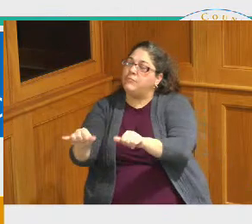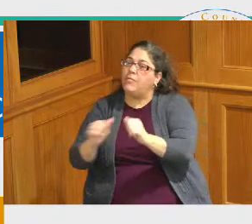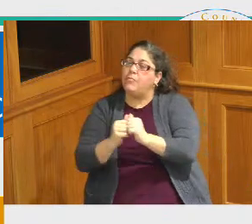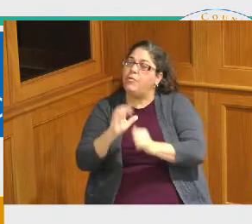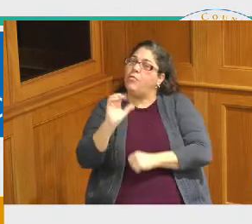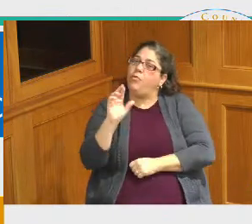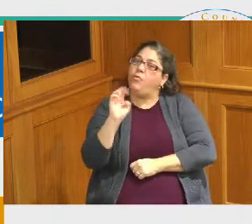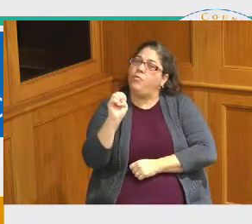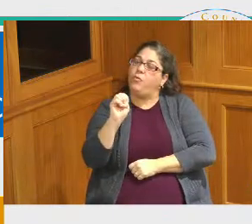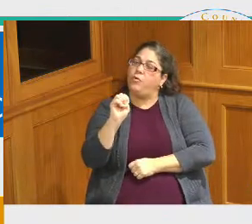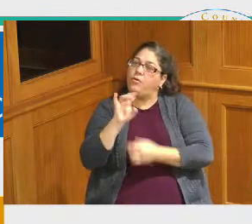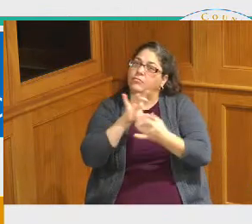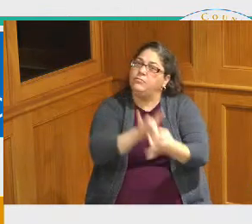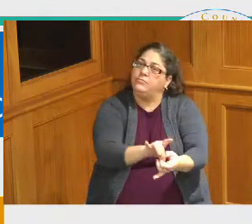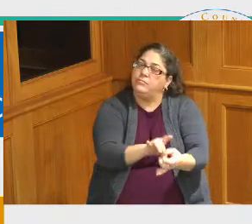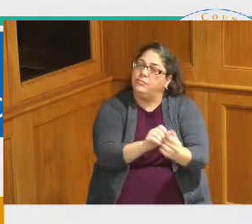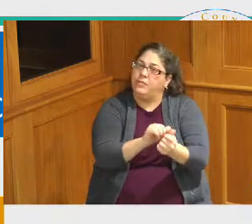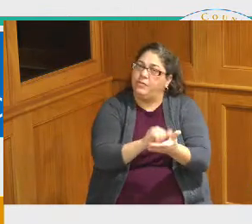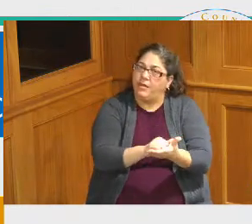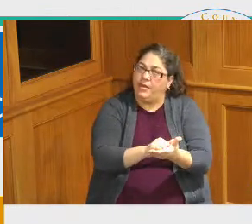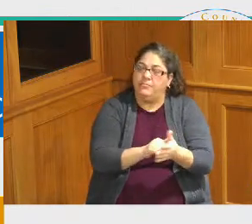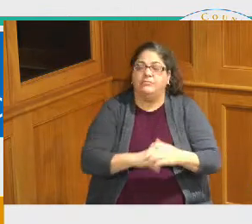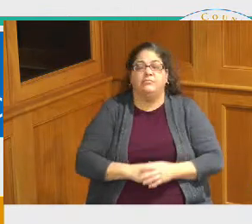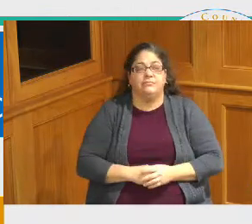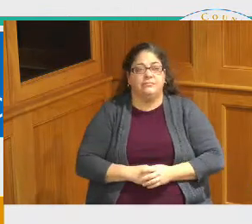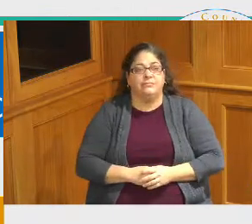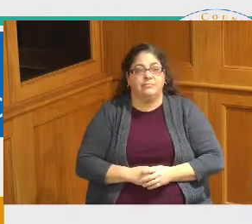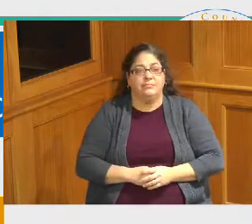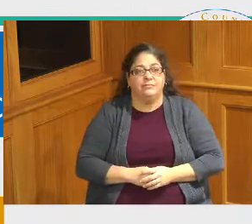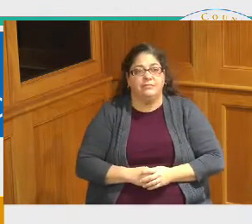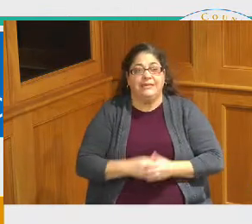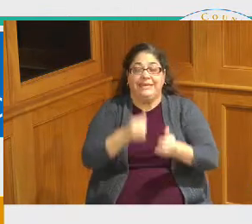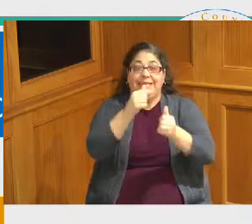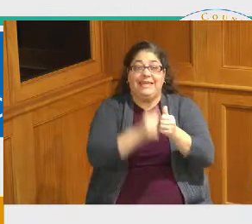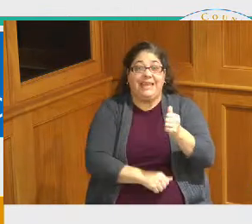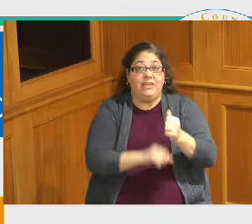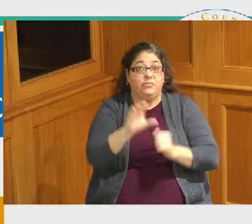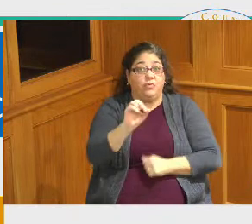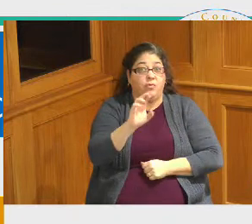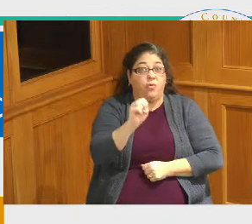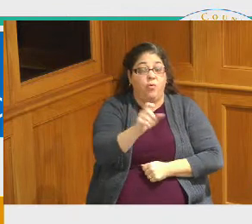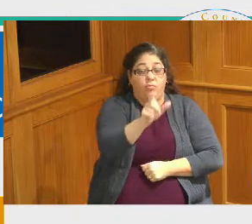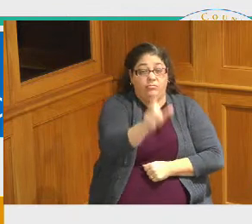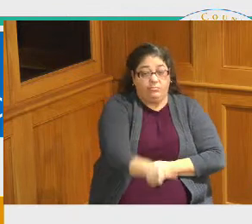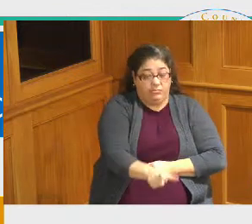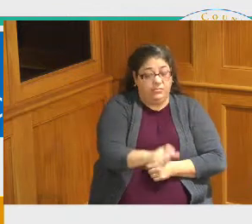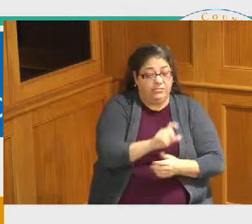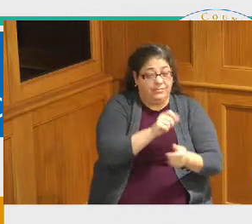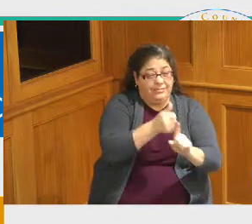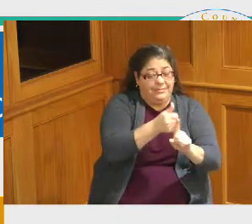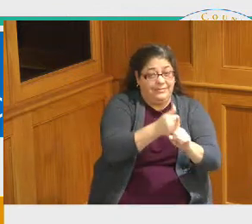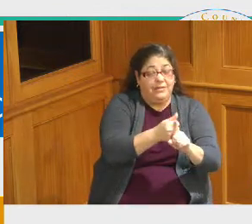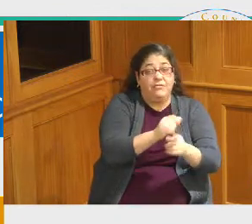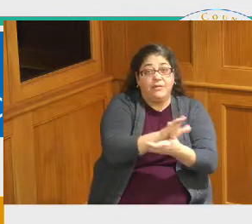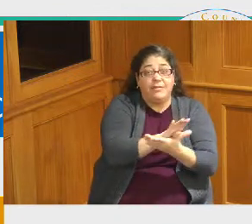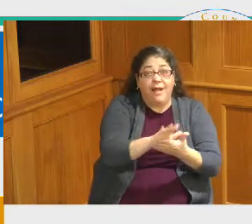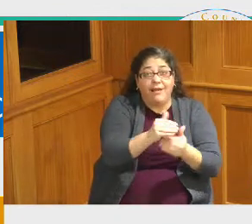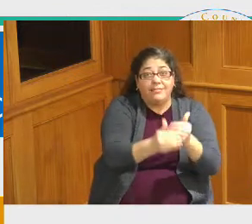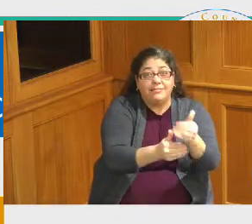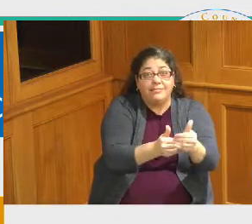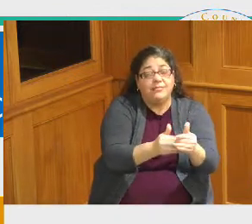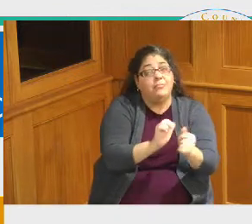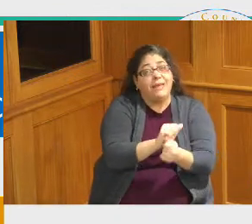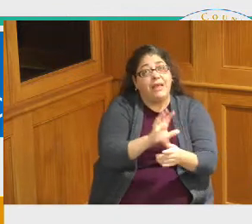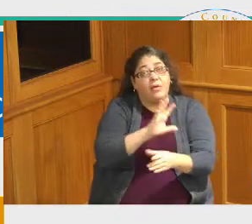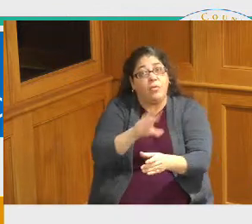core values. And within the platform, each core value has qualities associated with that, and those qualities are things like being kind, or being inclusive,